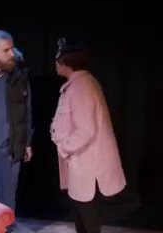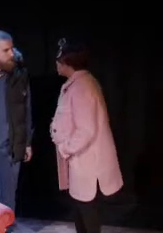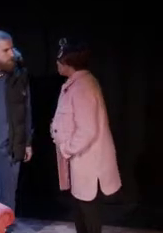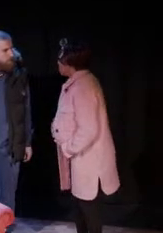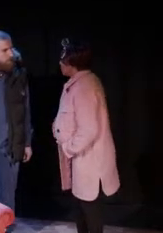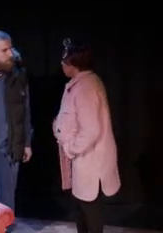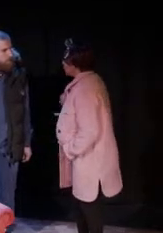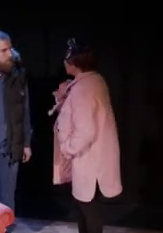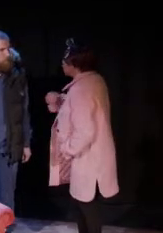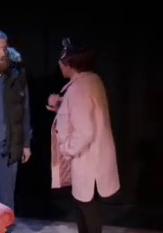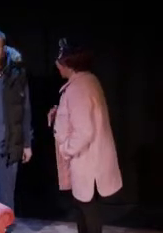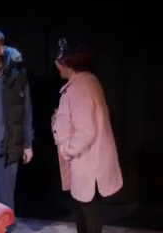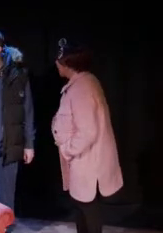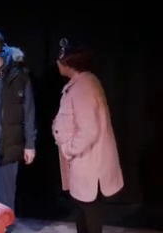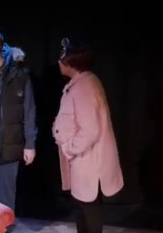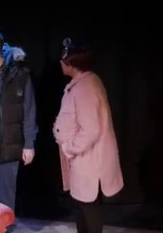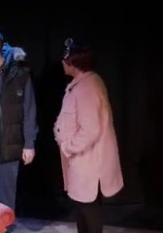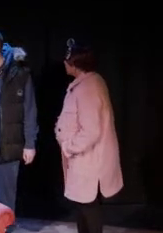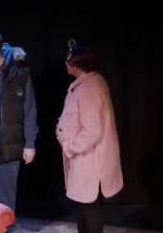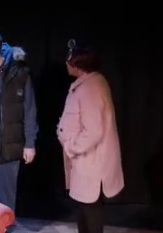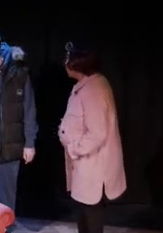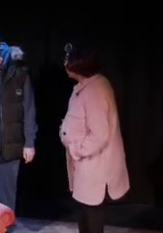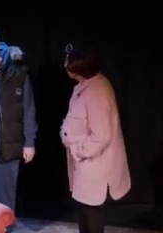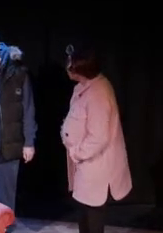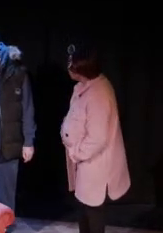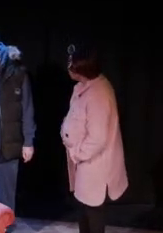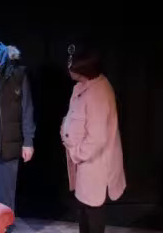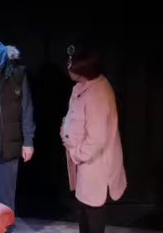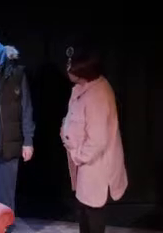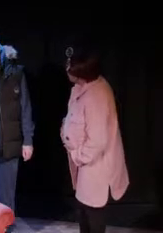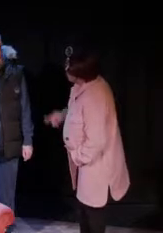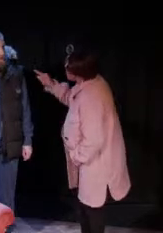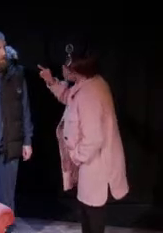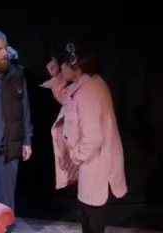No. She swears on her life she was privy to none of this.